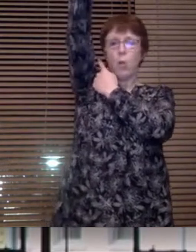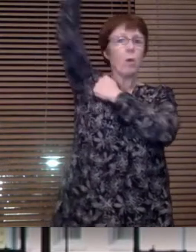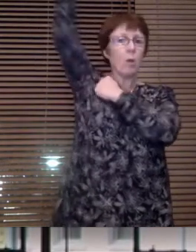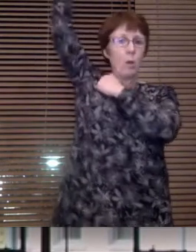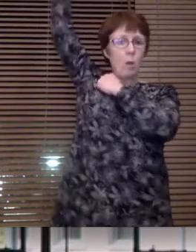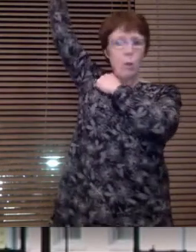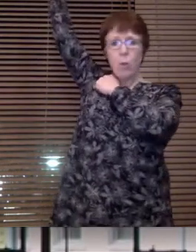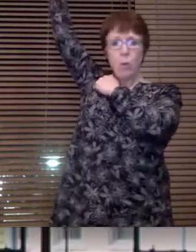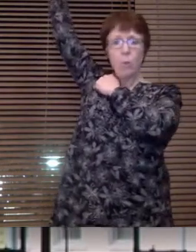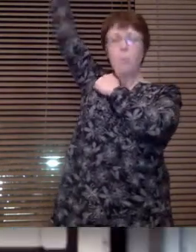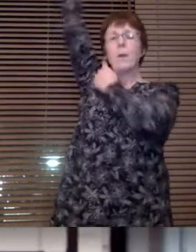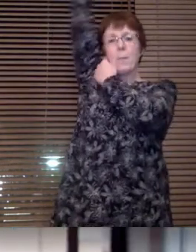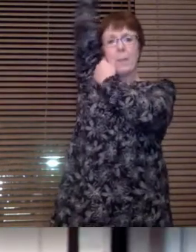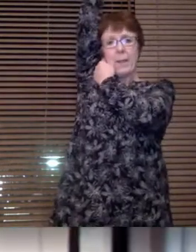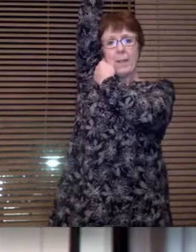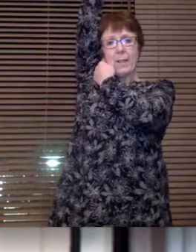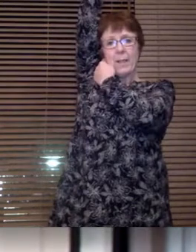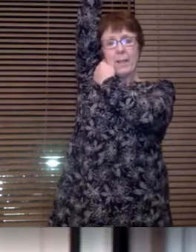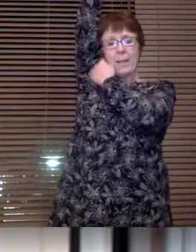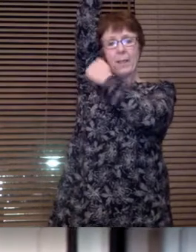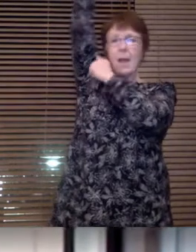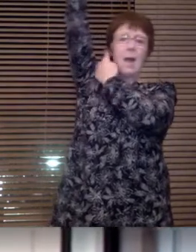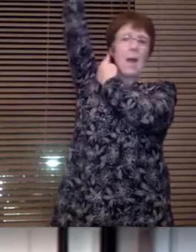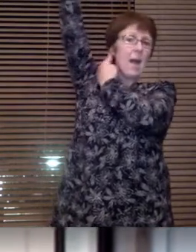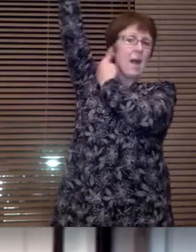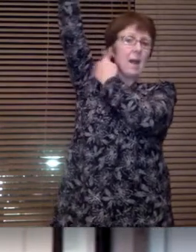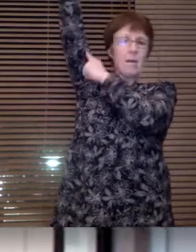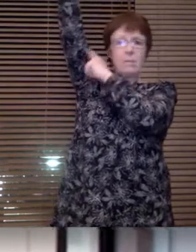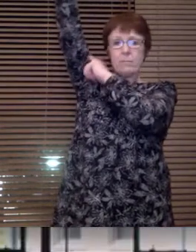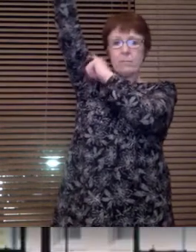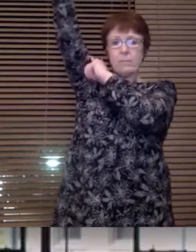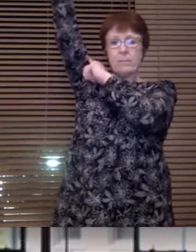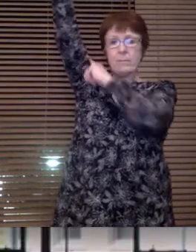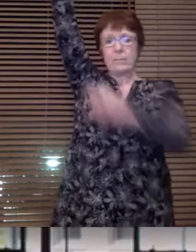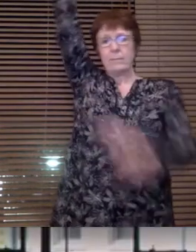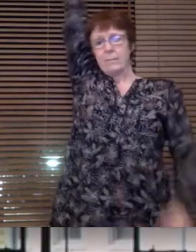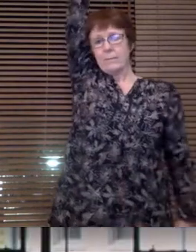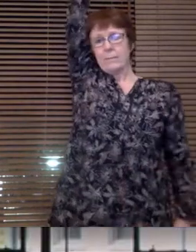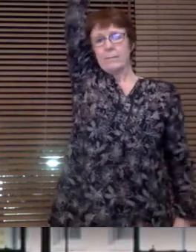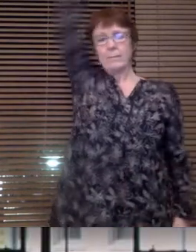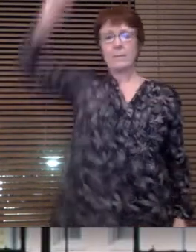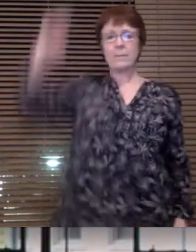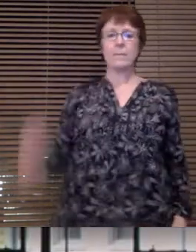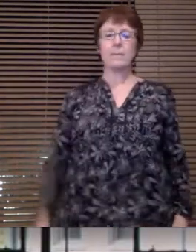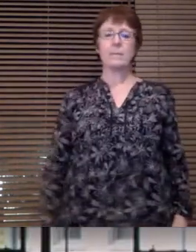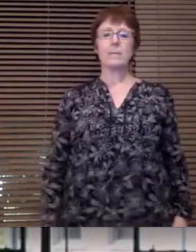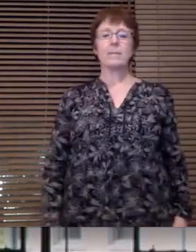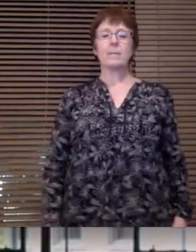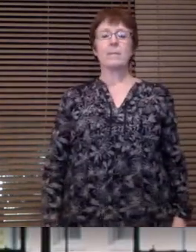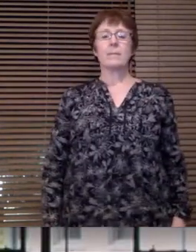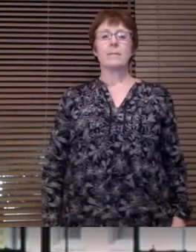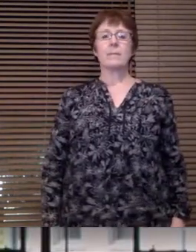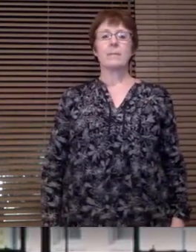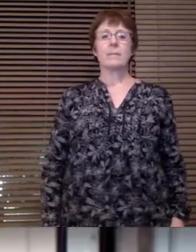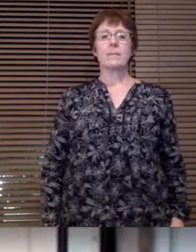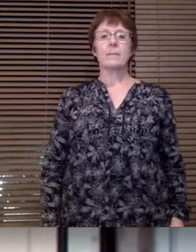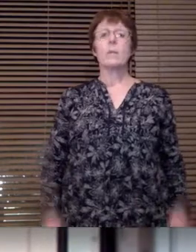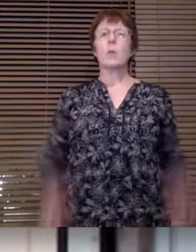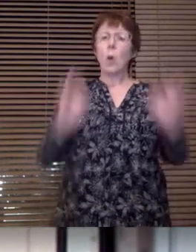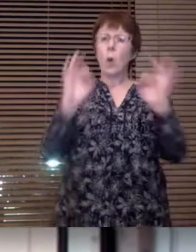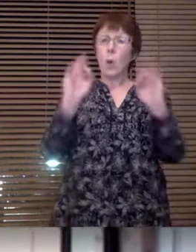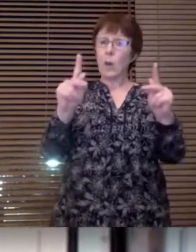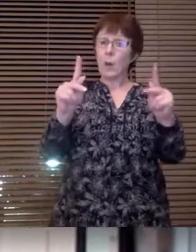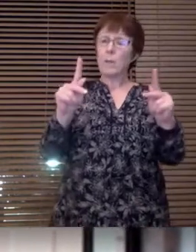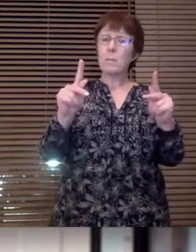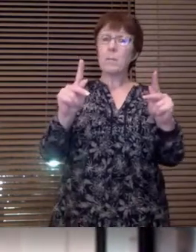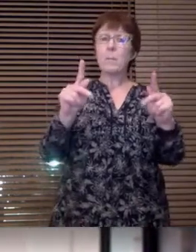Again, if that's too challenging, just stay in the tucked handstand, put your knees on the chair, put a lot of weight through your legs depending on what level you are at. So guys, let's